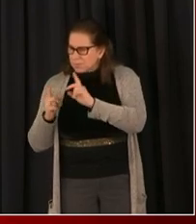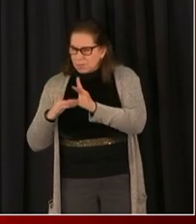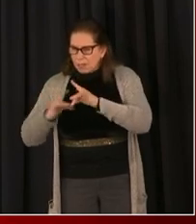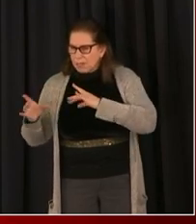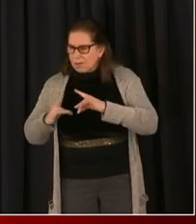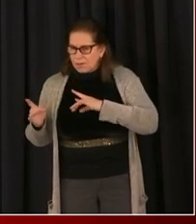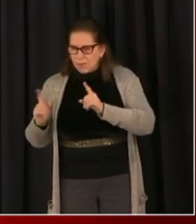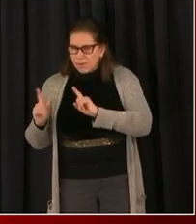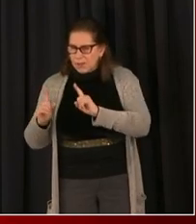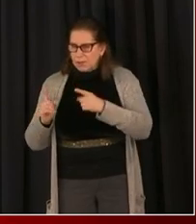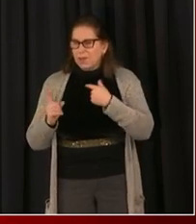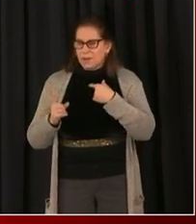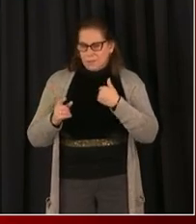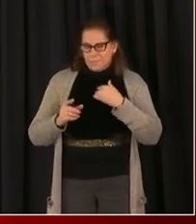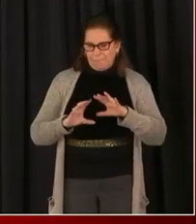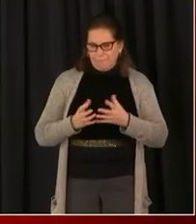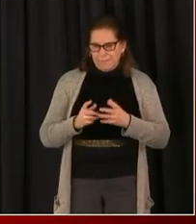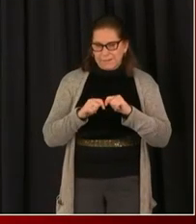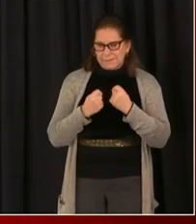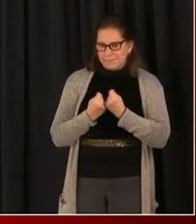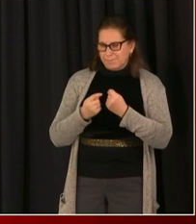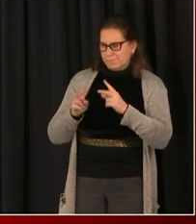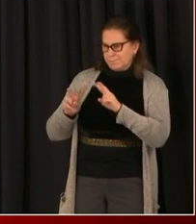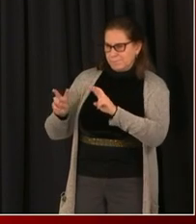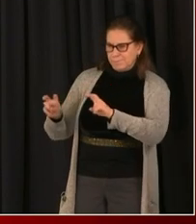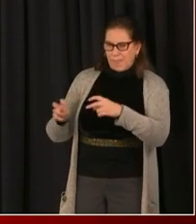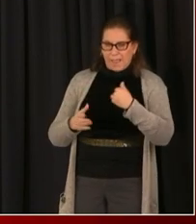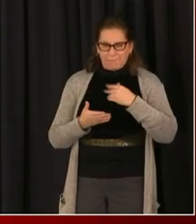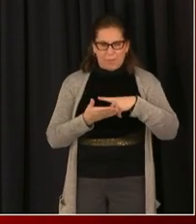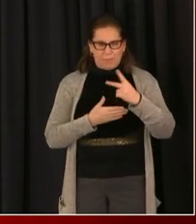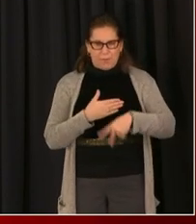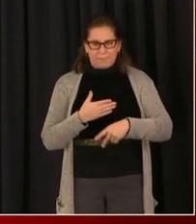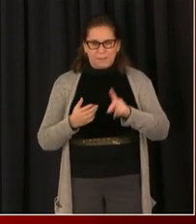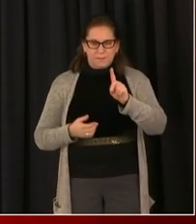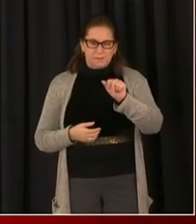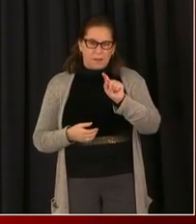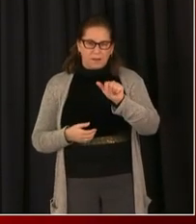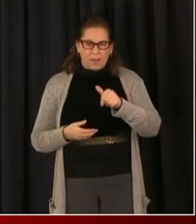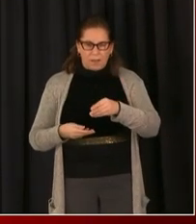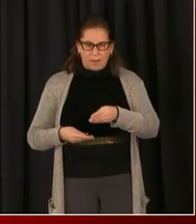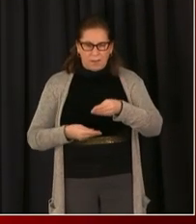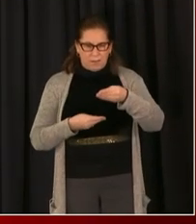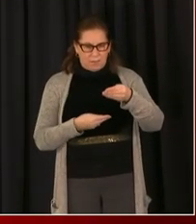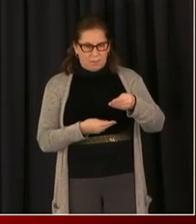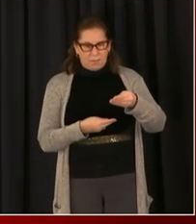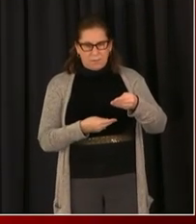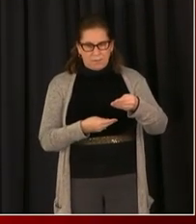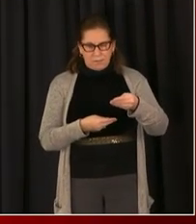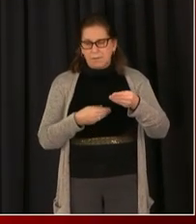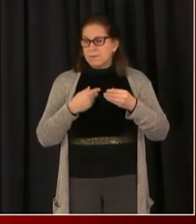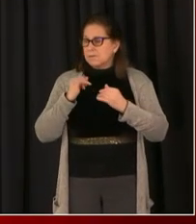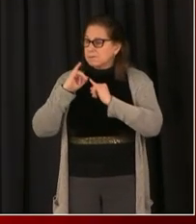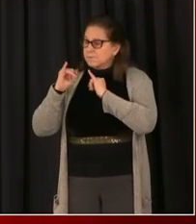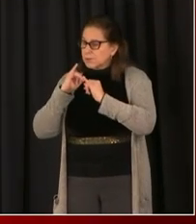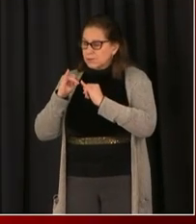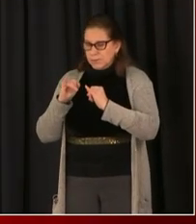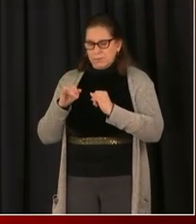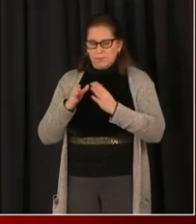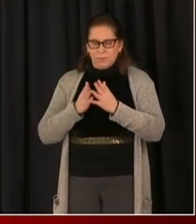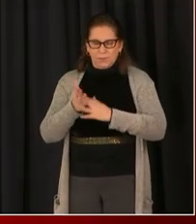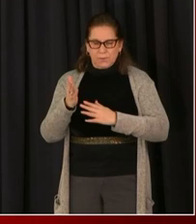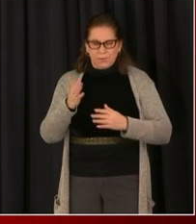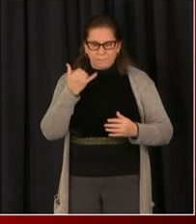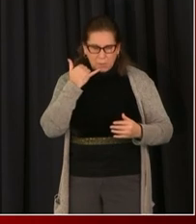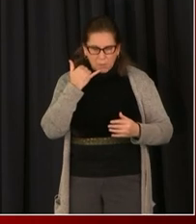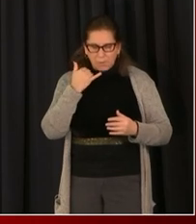have a really comprehensive program. We have a virtual assistant that allows people to do their public health monitoring via text message.